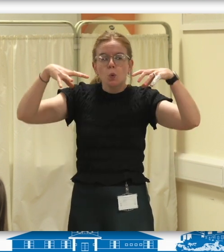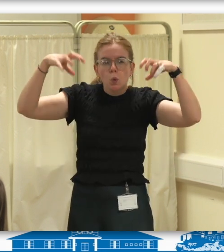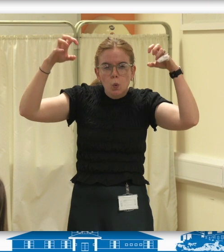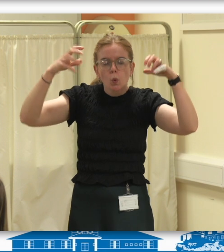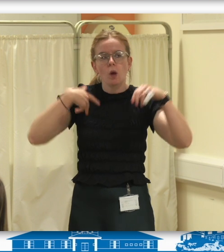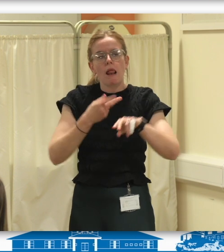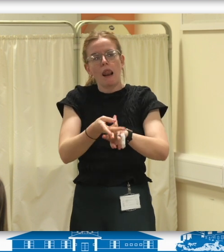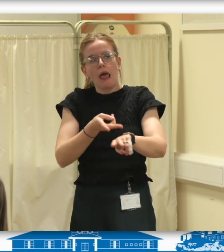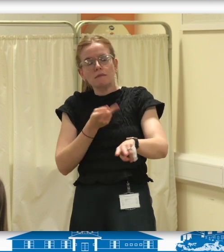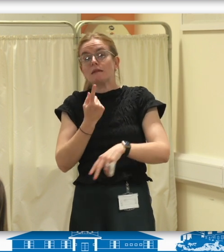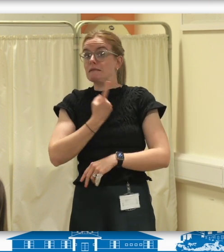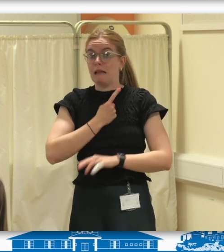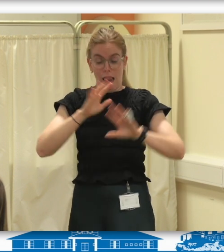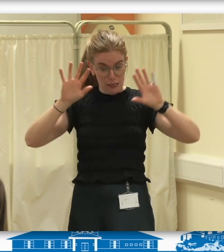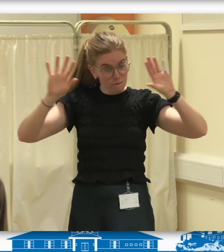demand, alone,